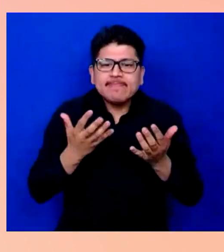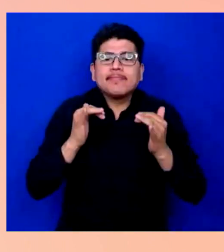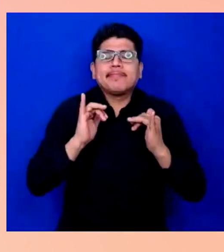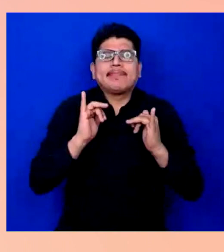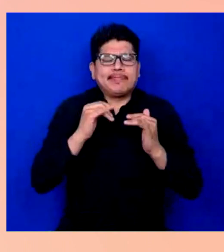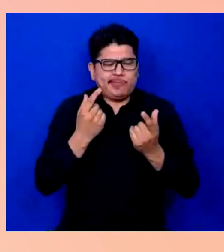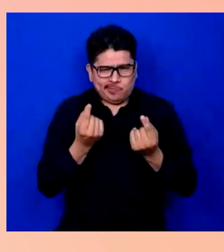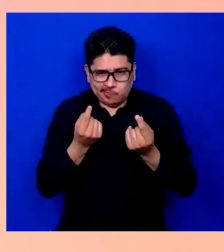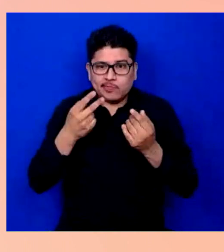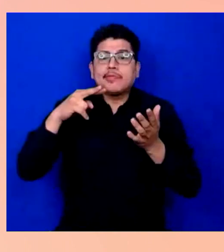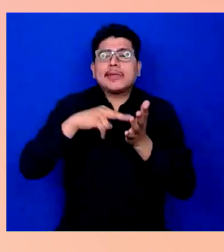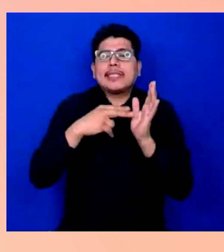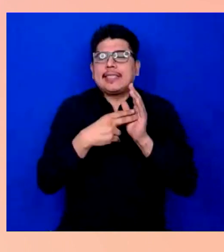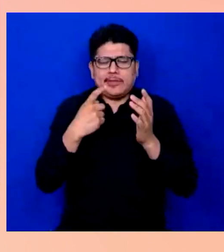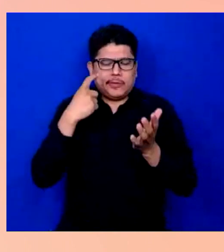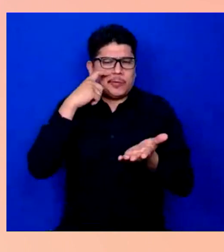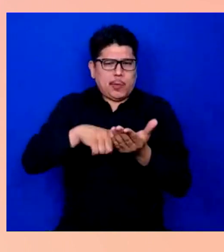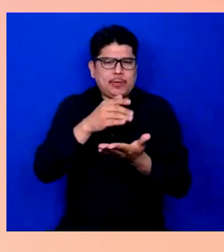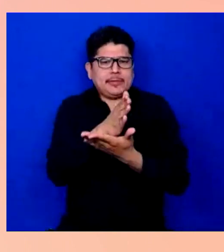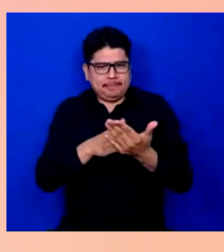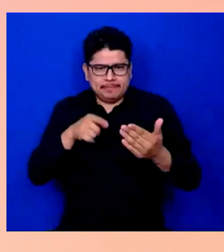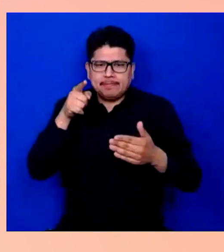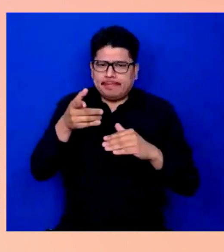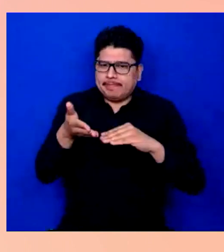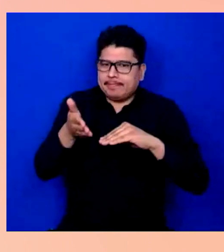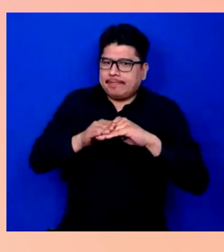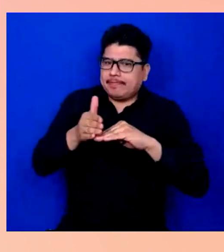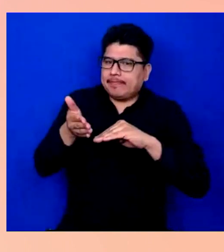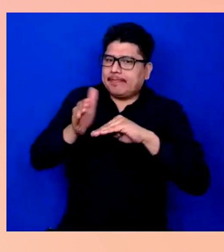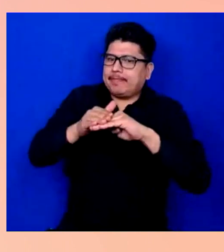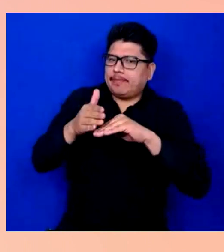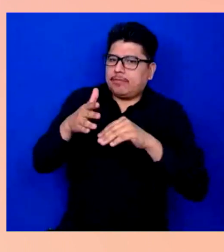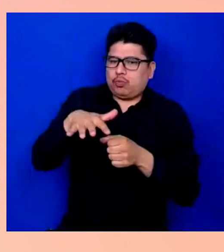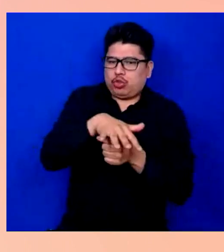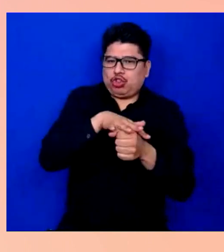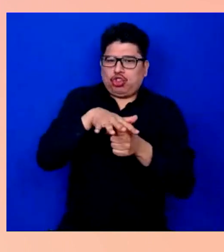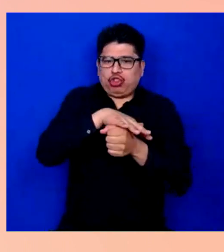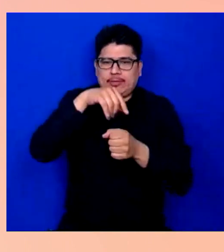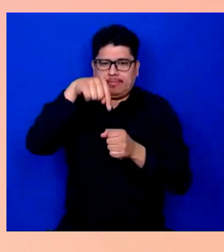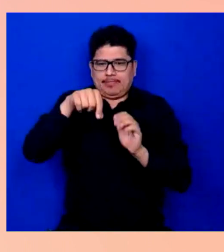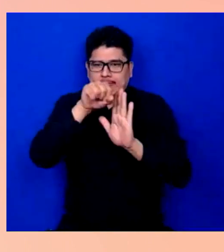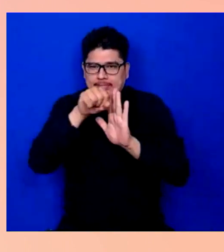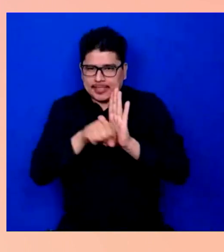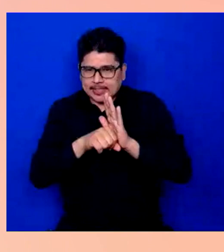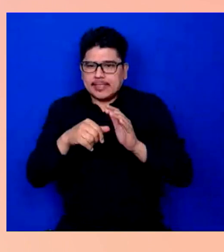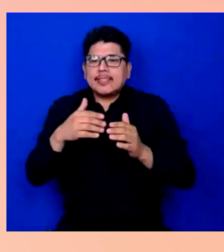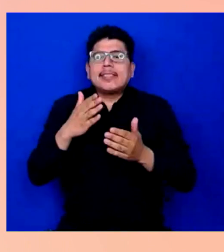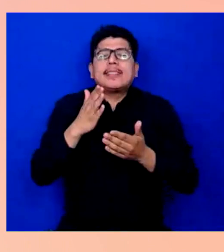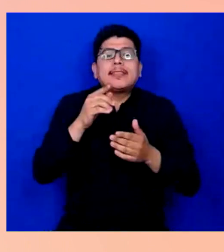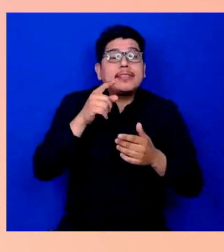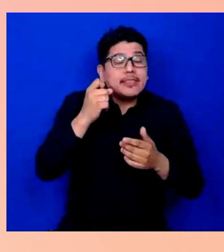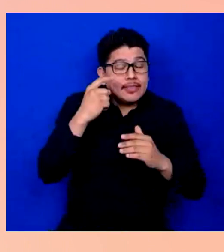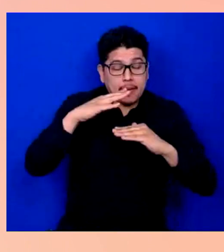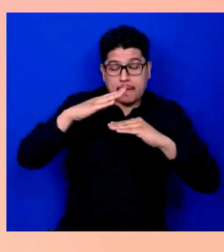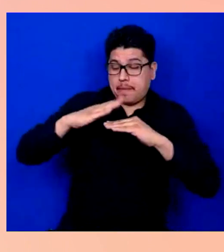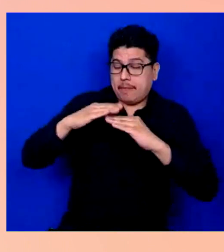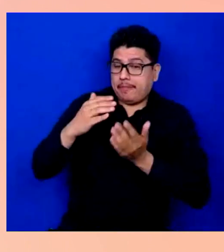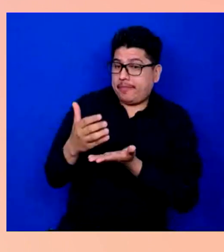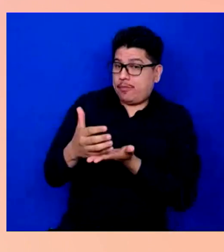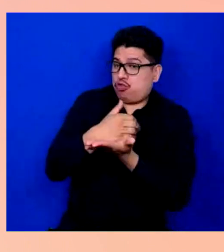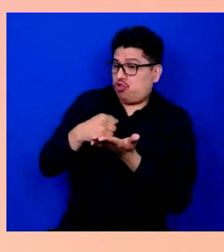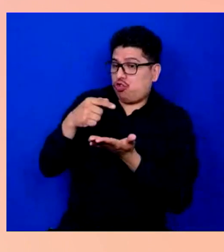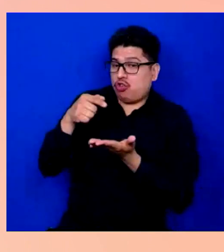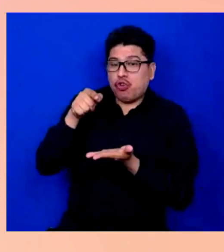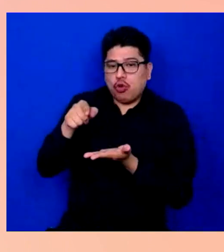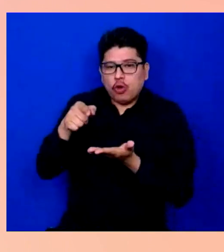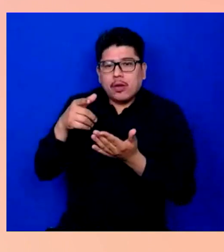some gains. A couple of states in our region have ended subminimum wage and sheltered workshops. There's a bill right now in